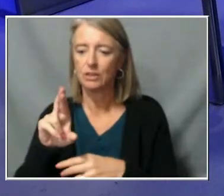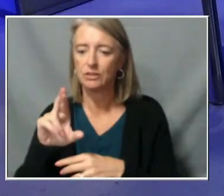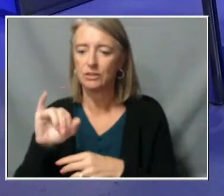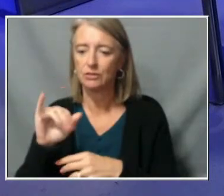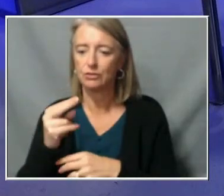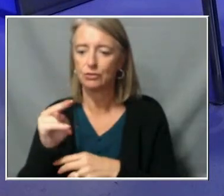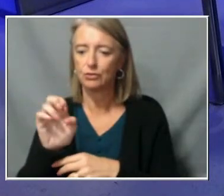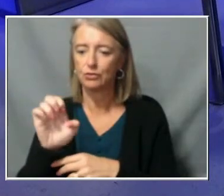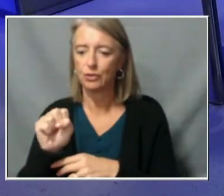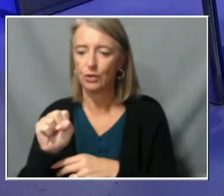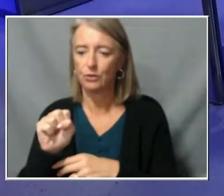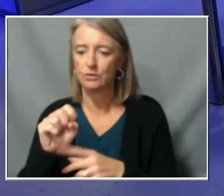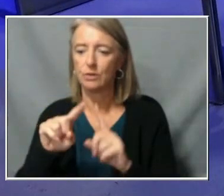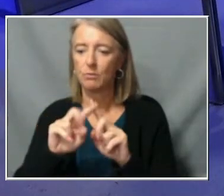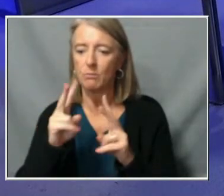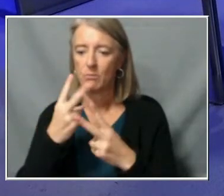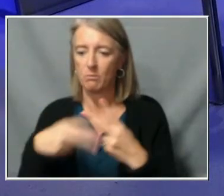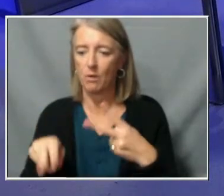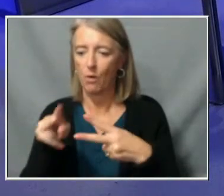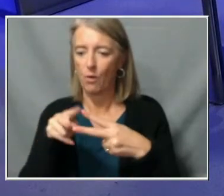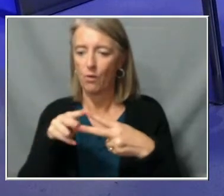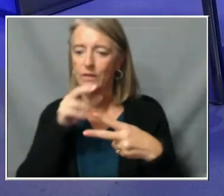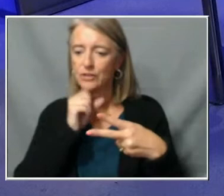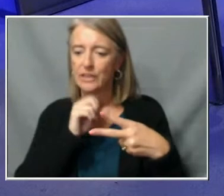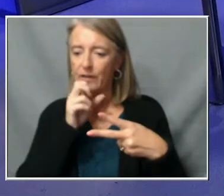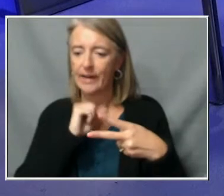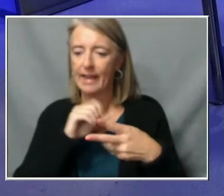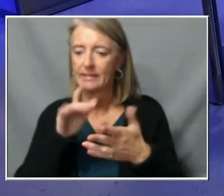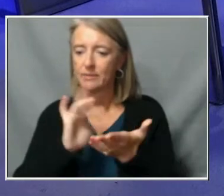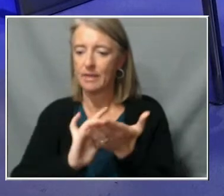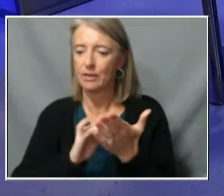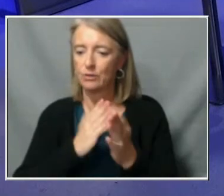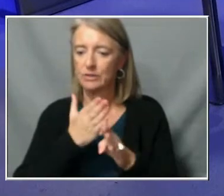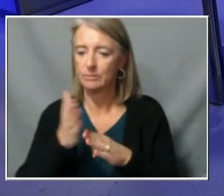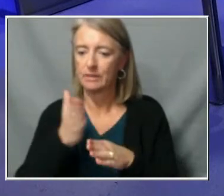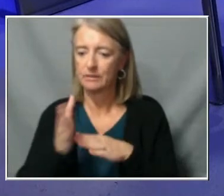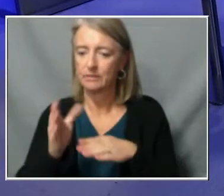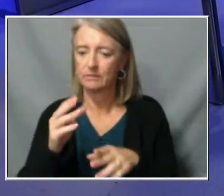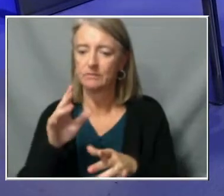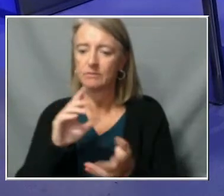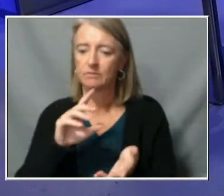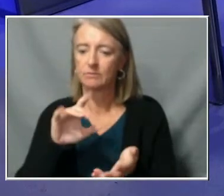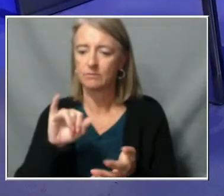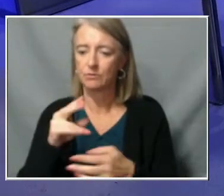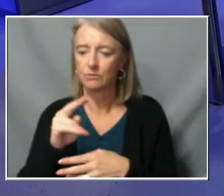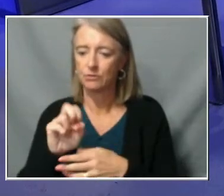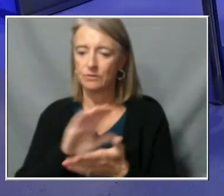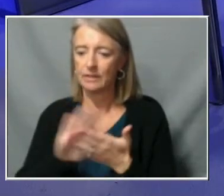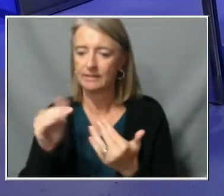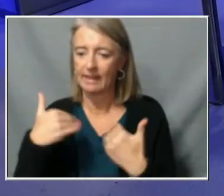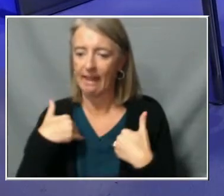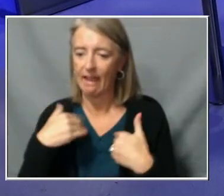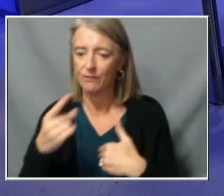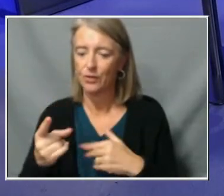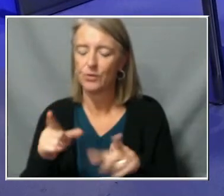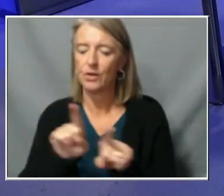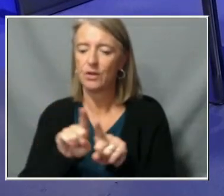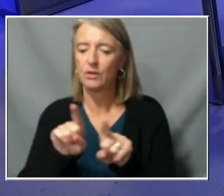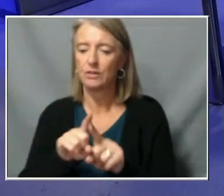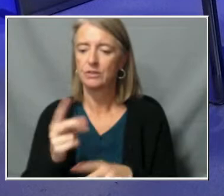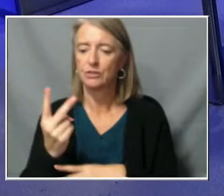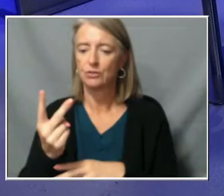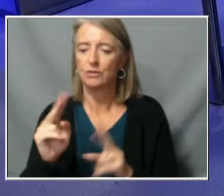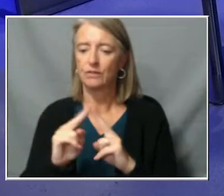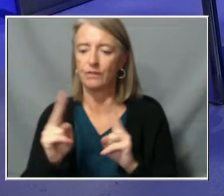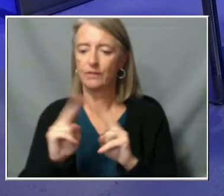are geriatric medicine specialists here at the University of Kansas Health System. Dr. Jones, nice to have you on the show today. To be here. And we have two very,